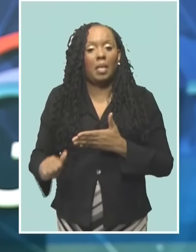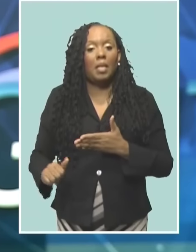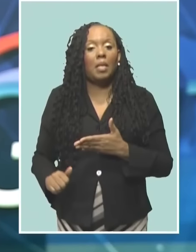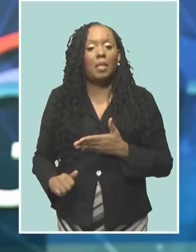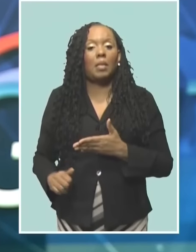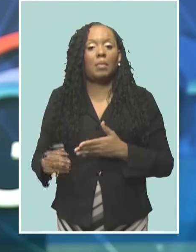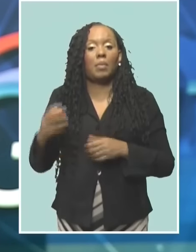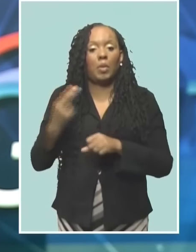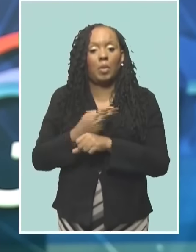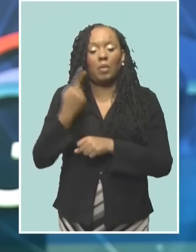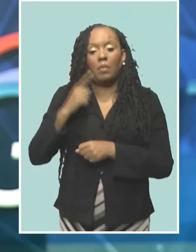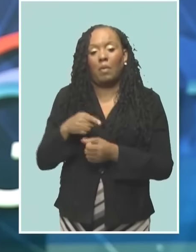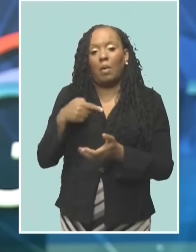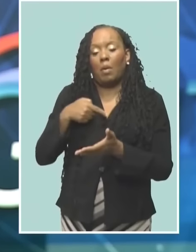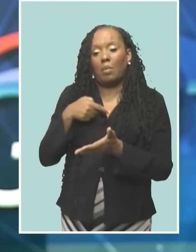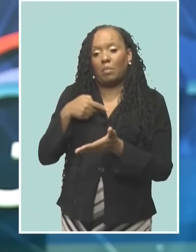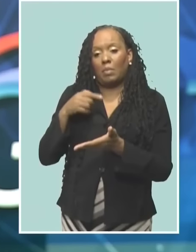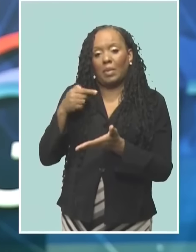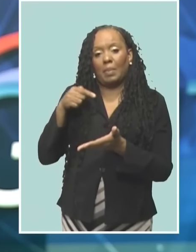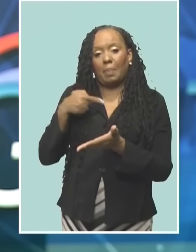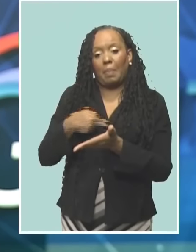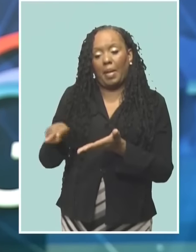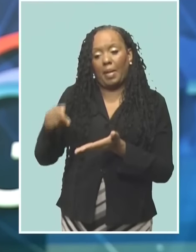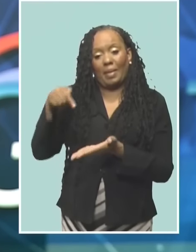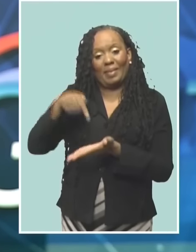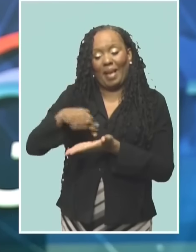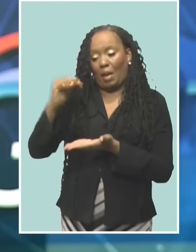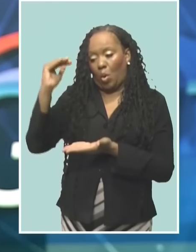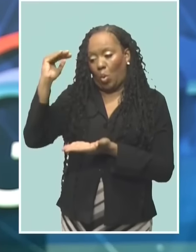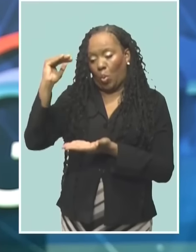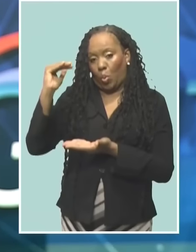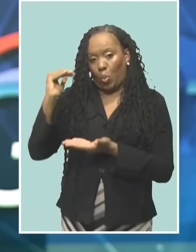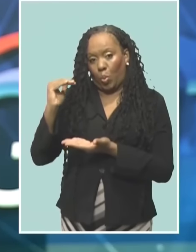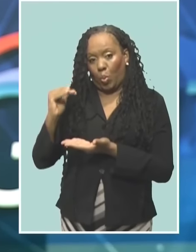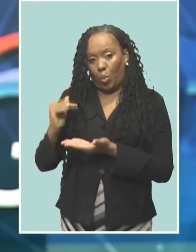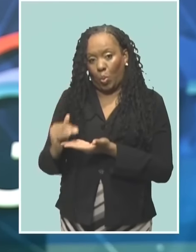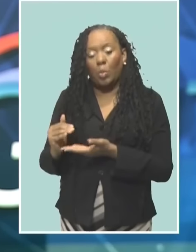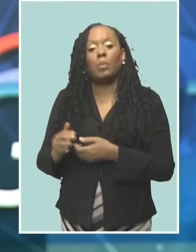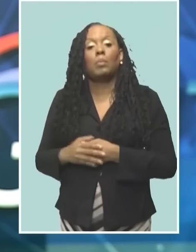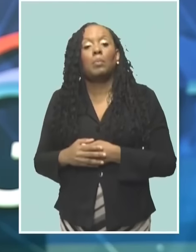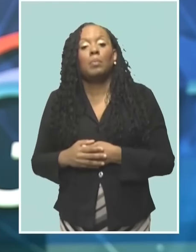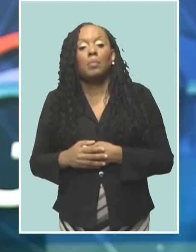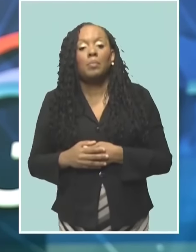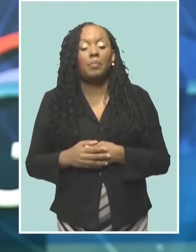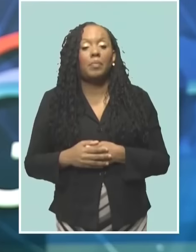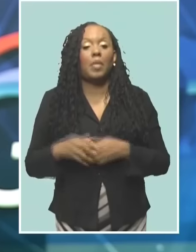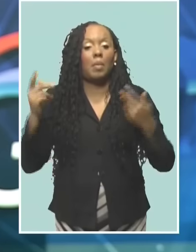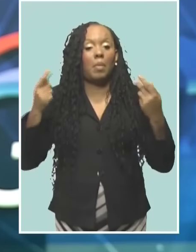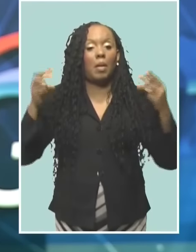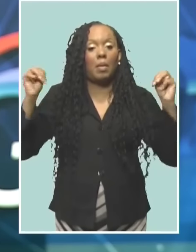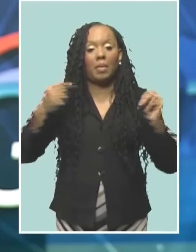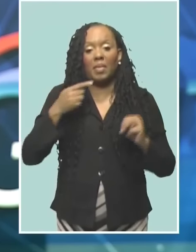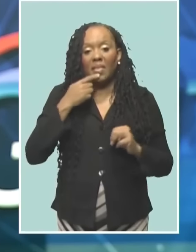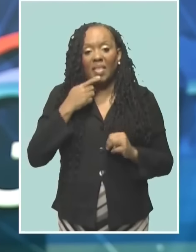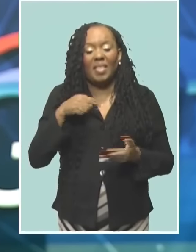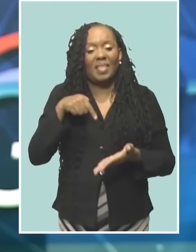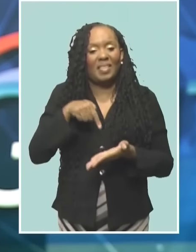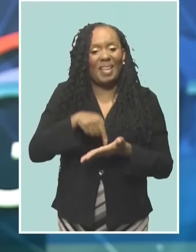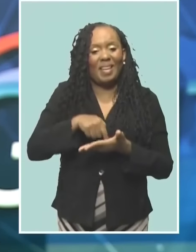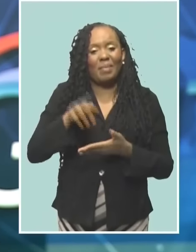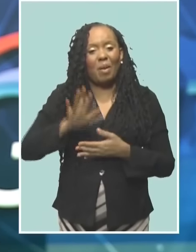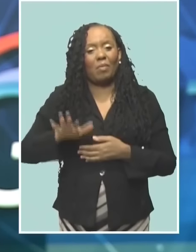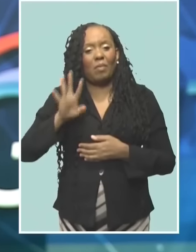being used to pay down debt. Speaking on the resolution to approve the borrowing of the money from 3 commercial banks, PM Motley said the